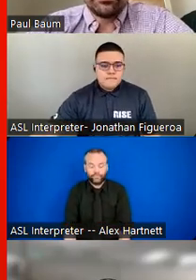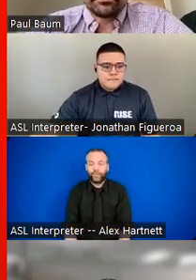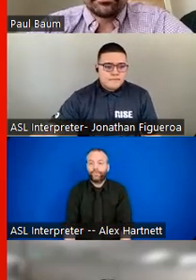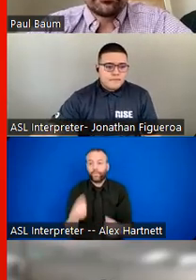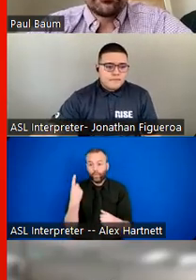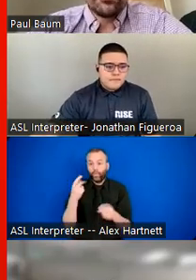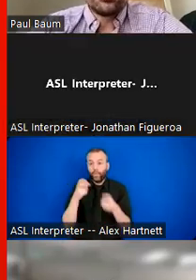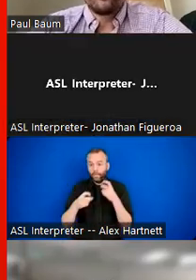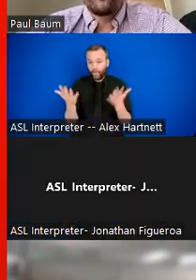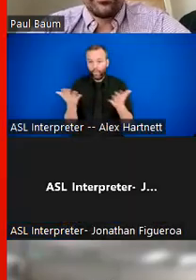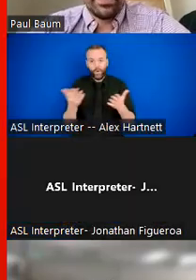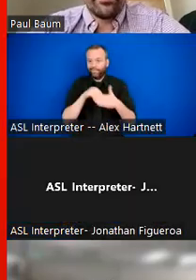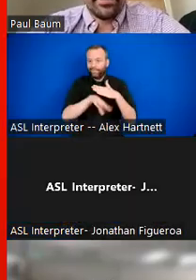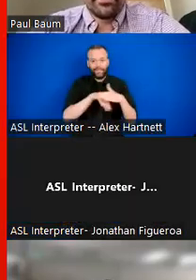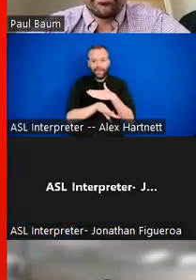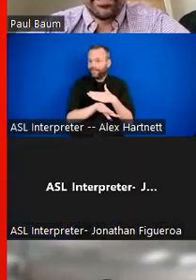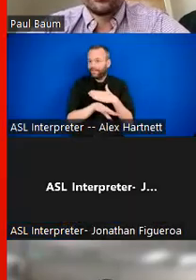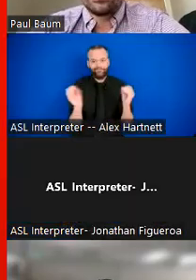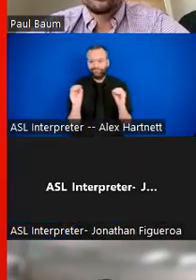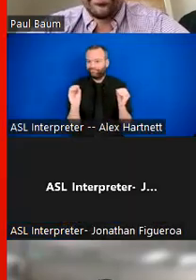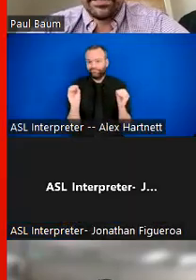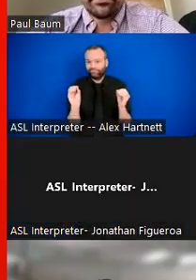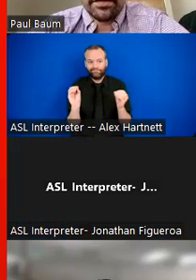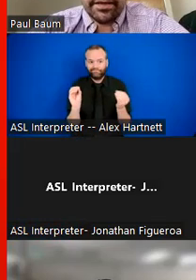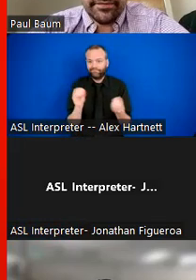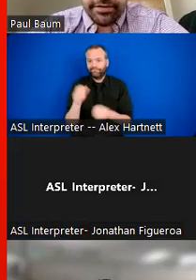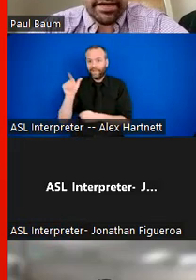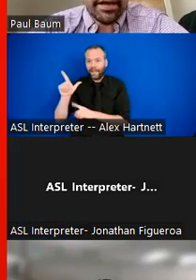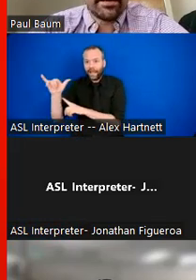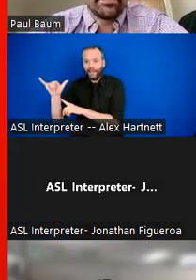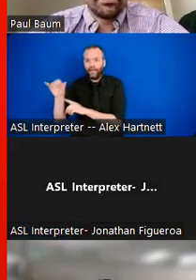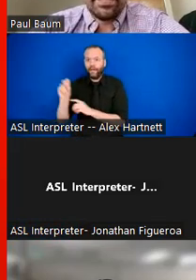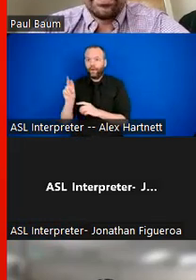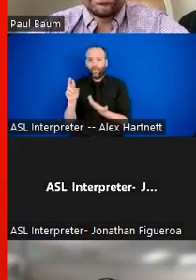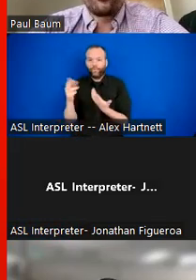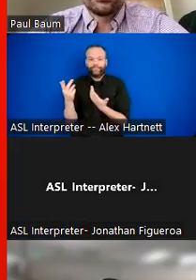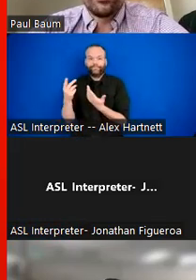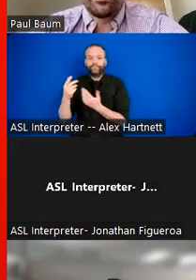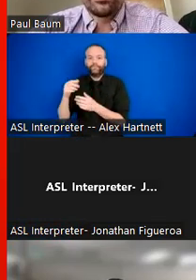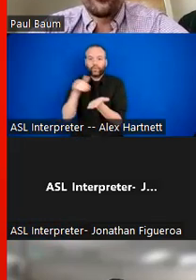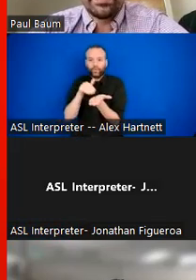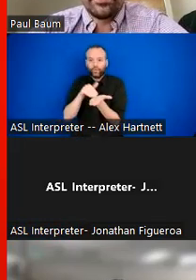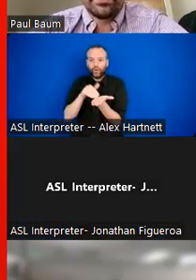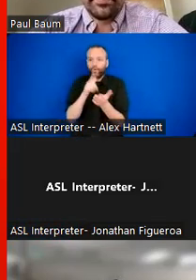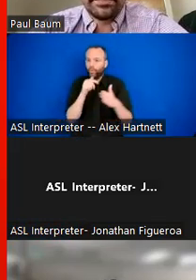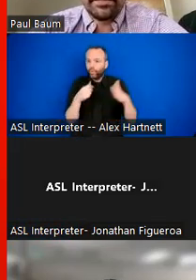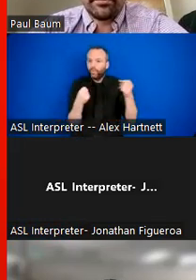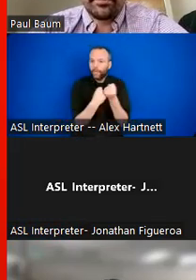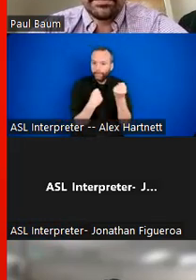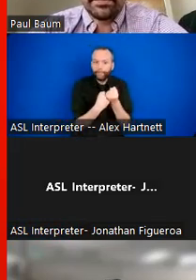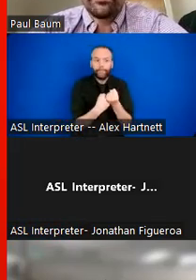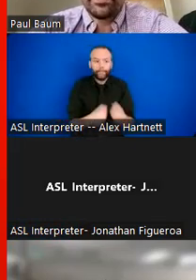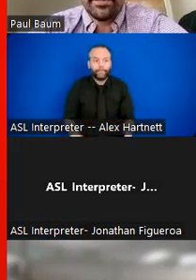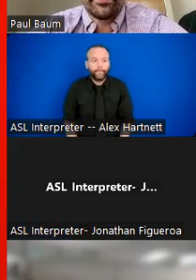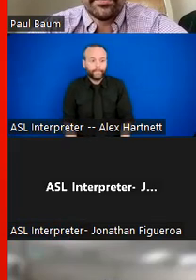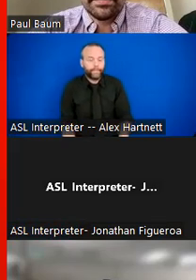access to affirming healthcare exacerbates the risk of suicide. Examples of barriers faced by LGBTQ